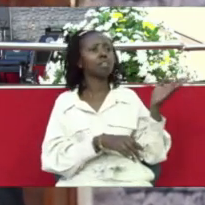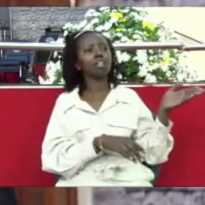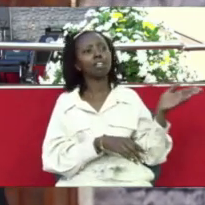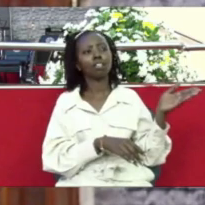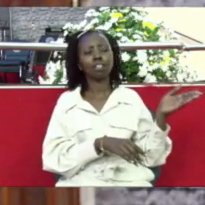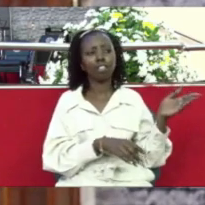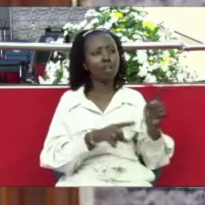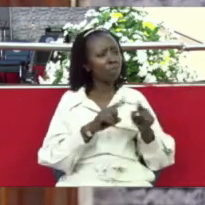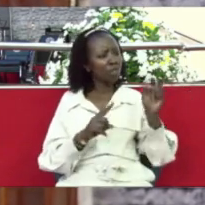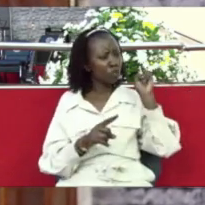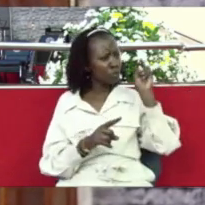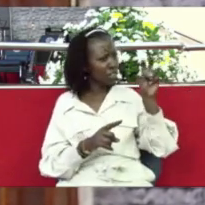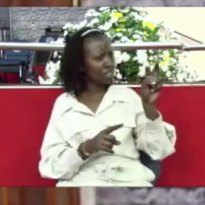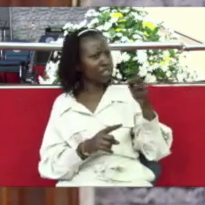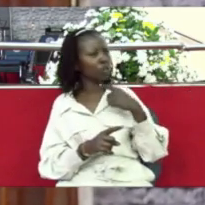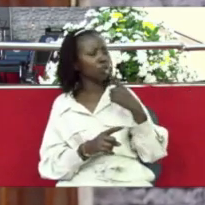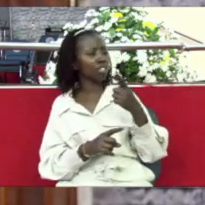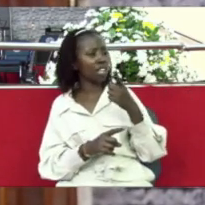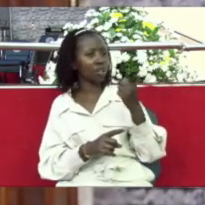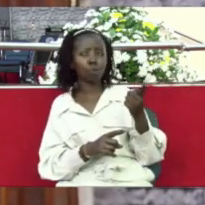But you see, to tell you that